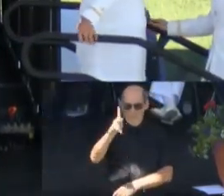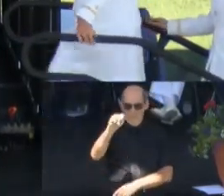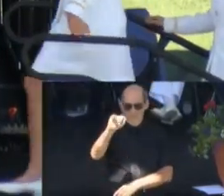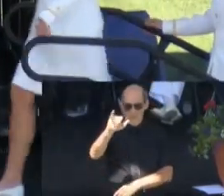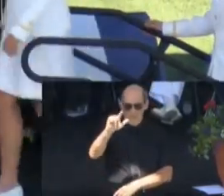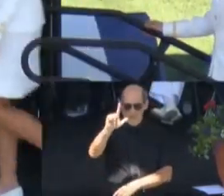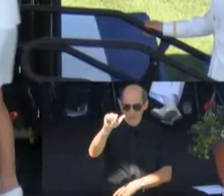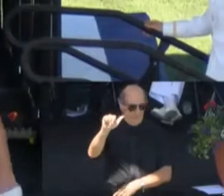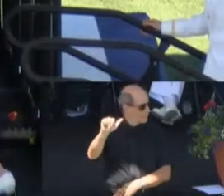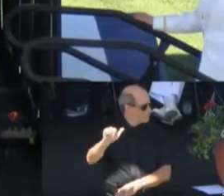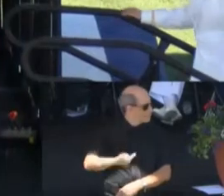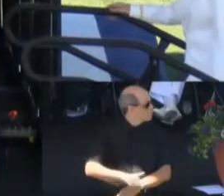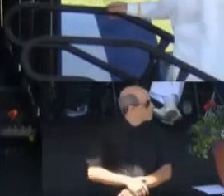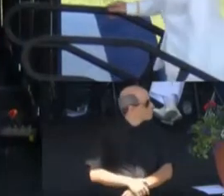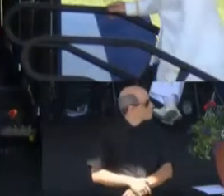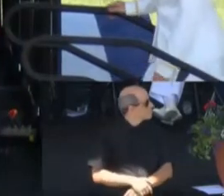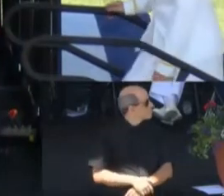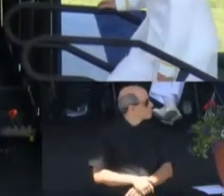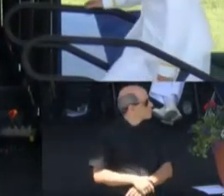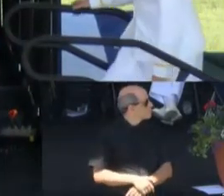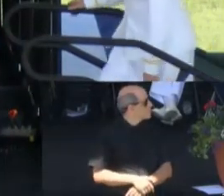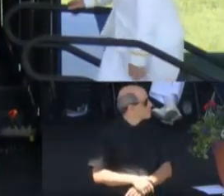Kayla Purcell Gleason.